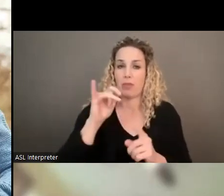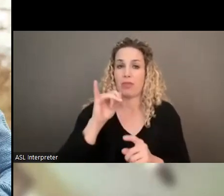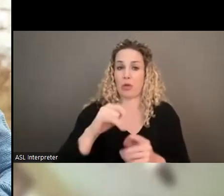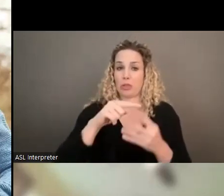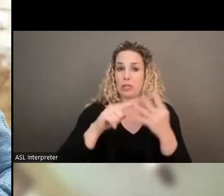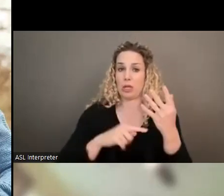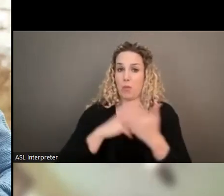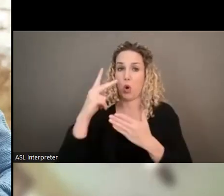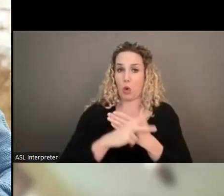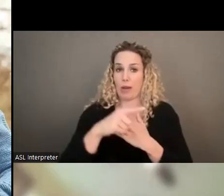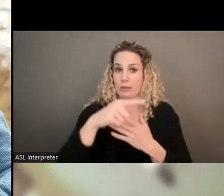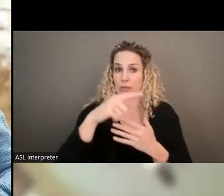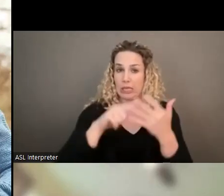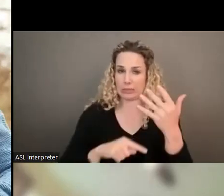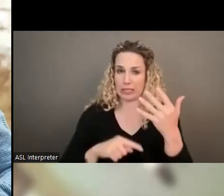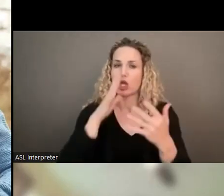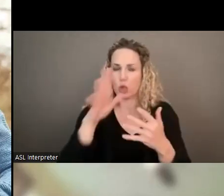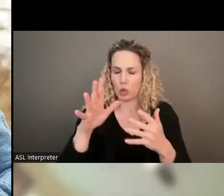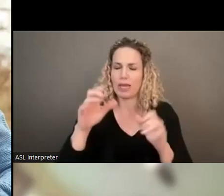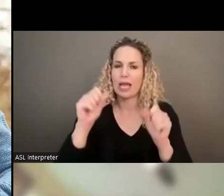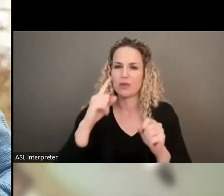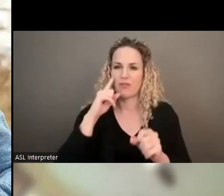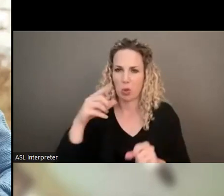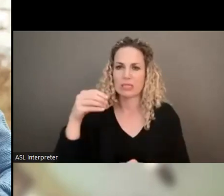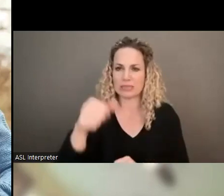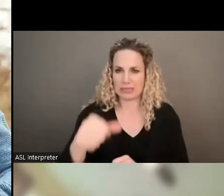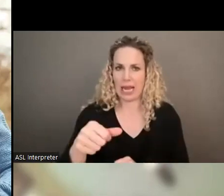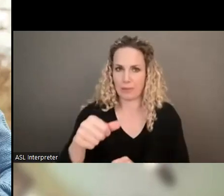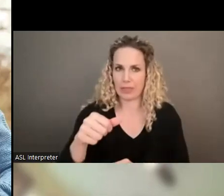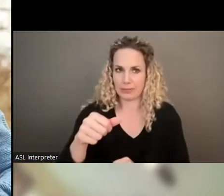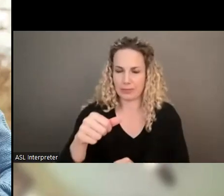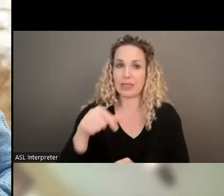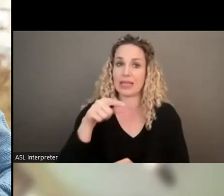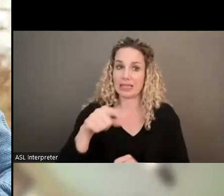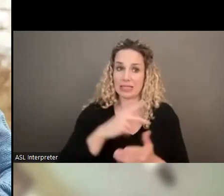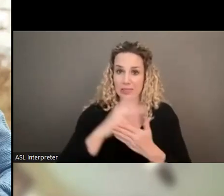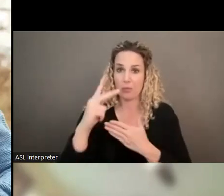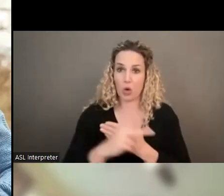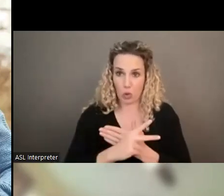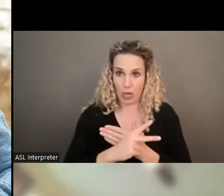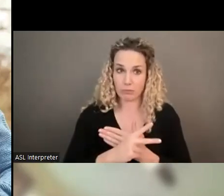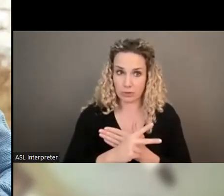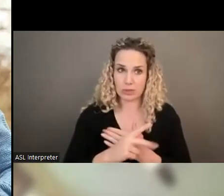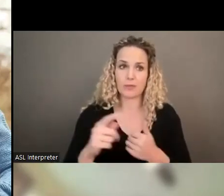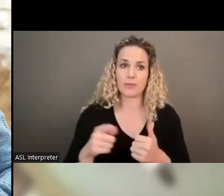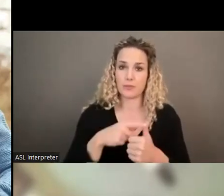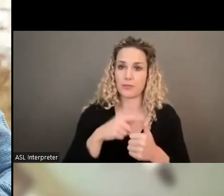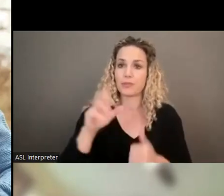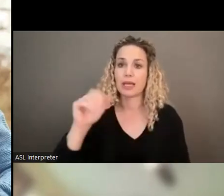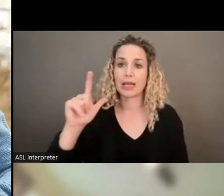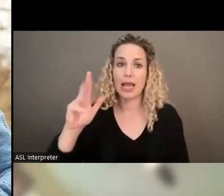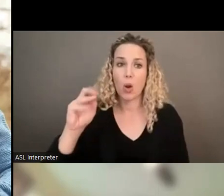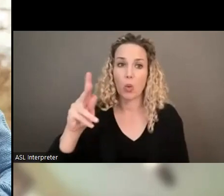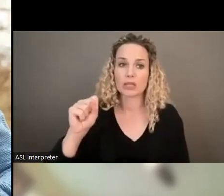you will be eligible for a stipend. These programs are CalWORKS Stage